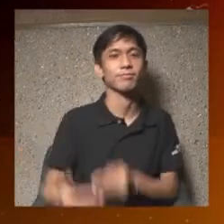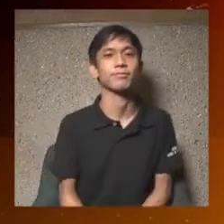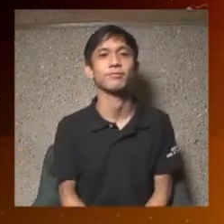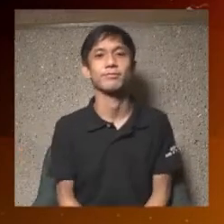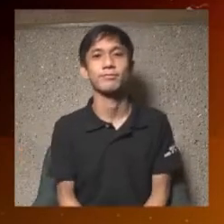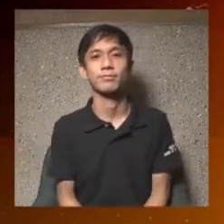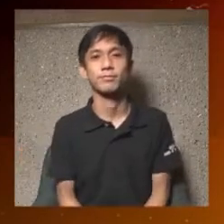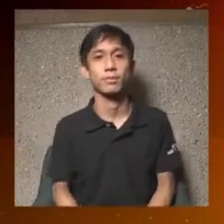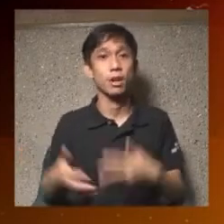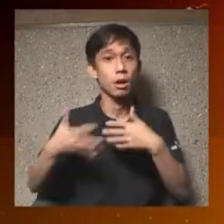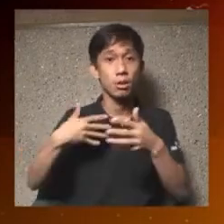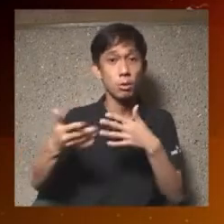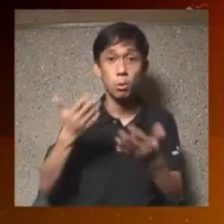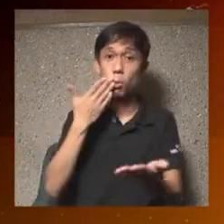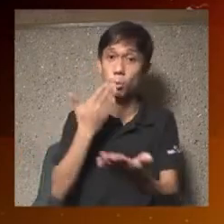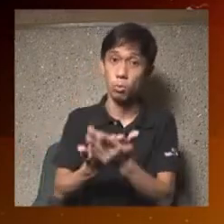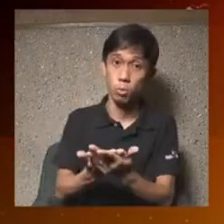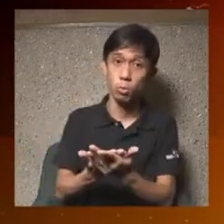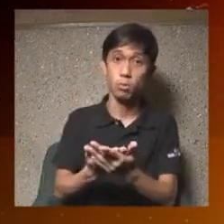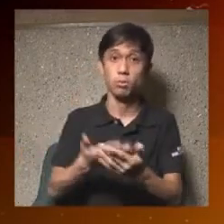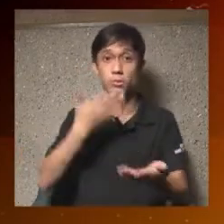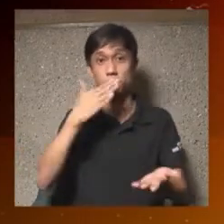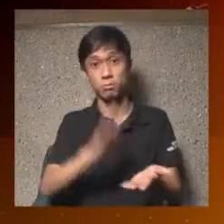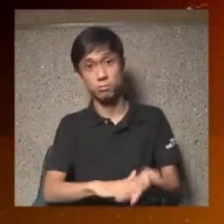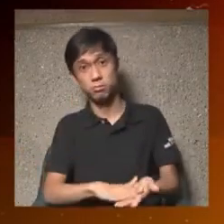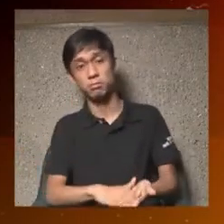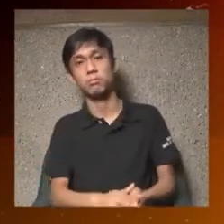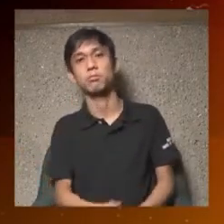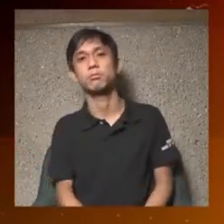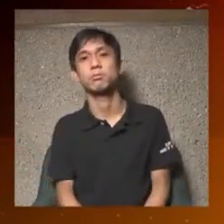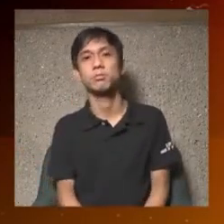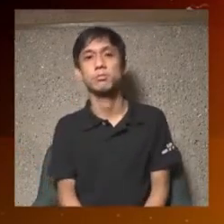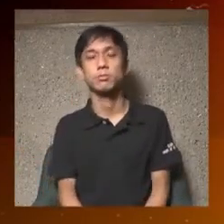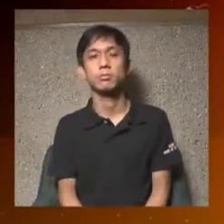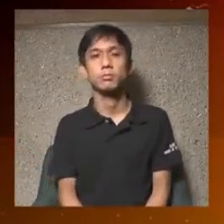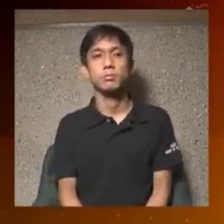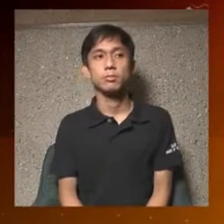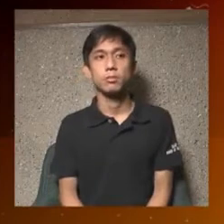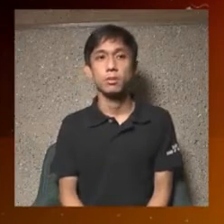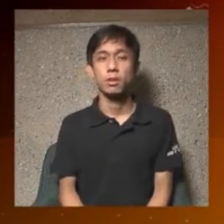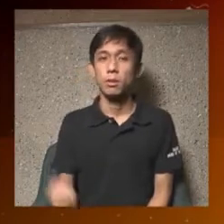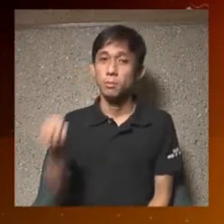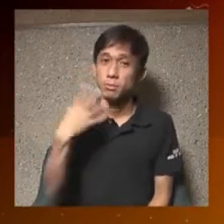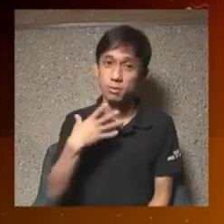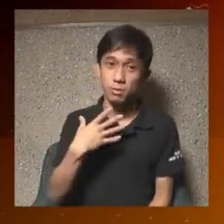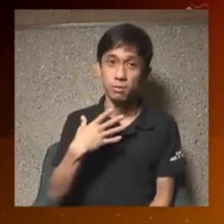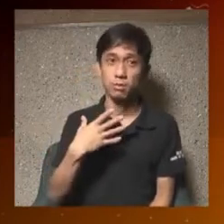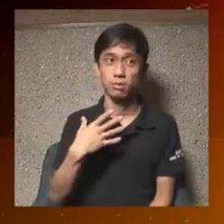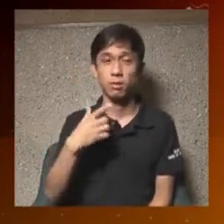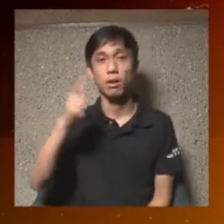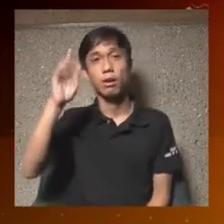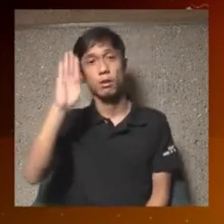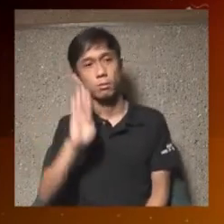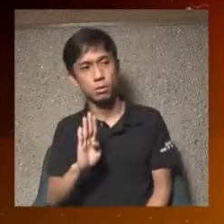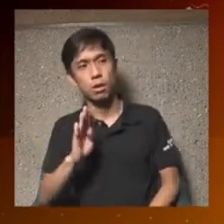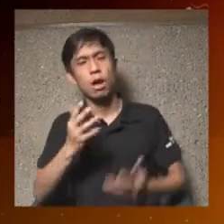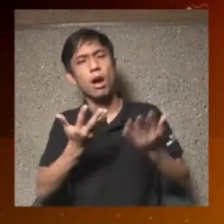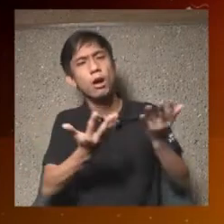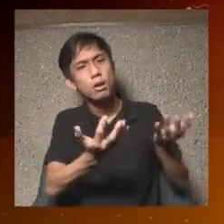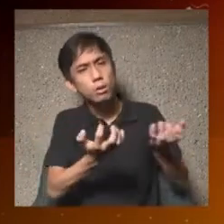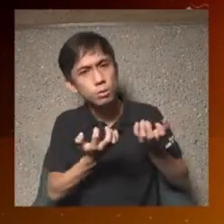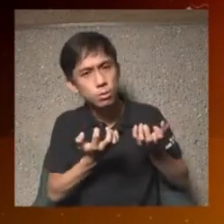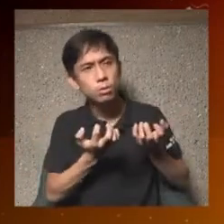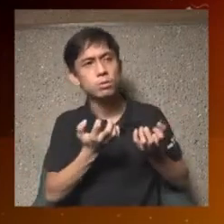wants to fulfill His purpose for your life. He's not done with you yet.